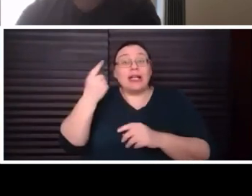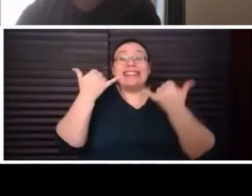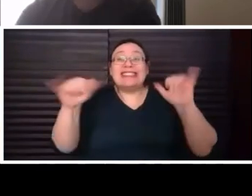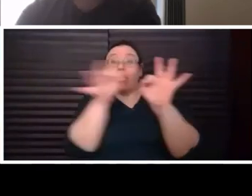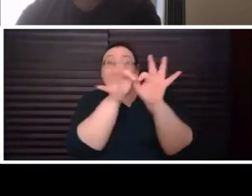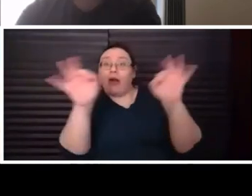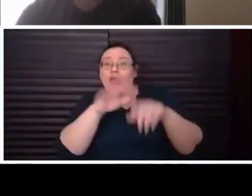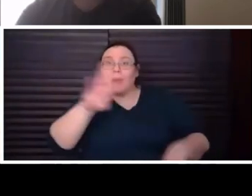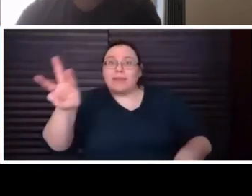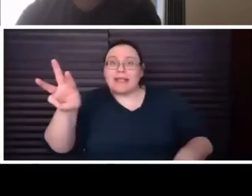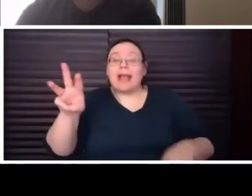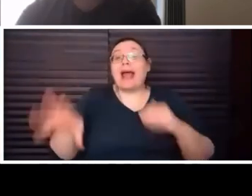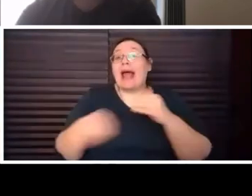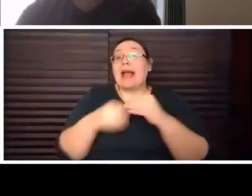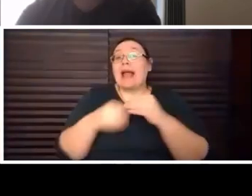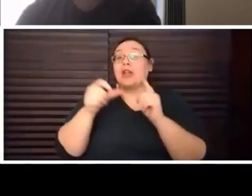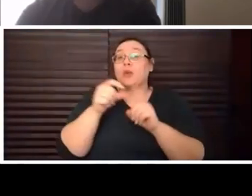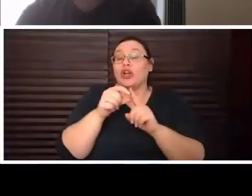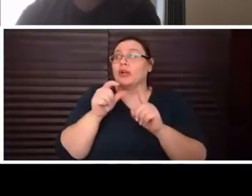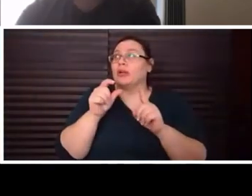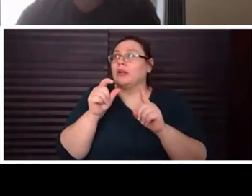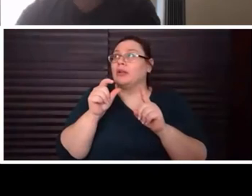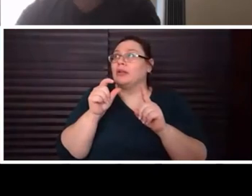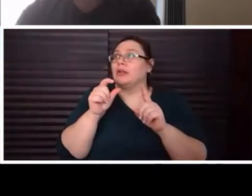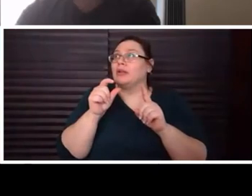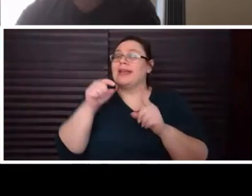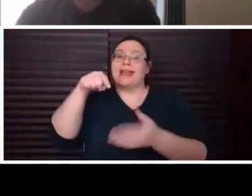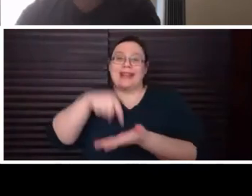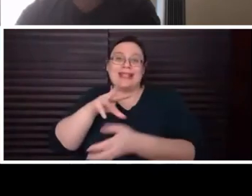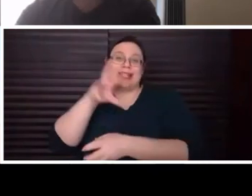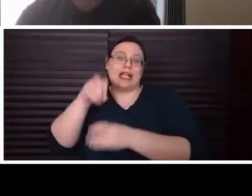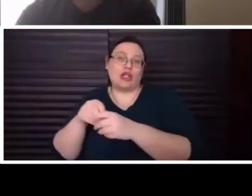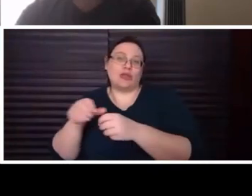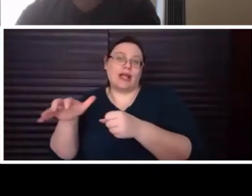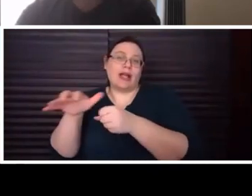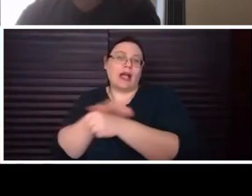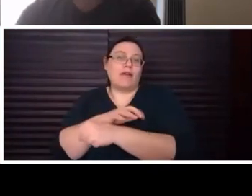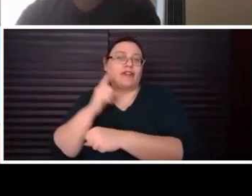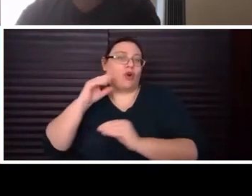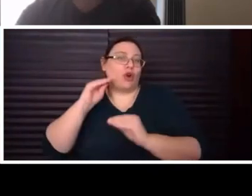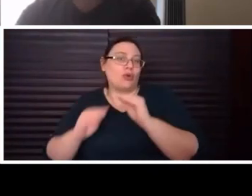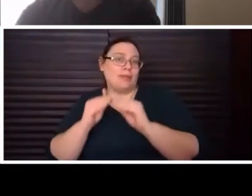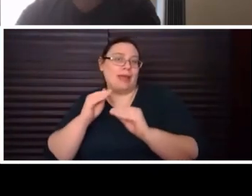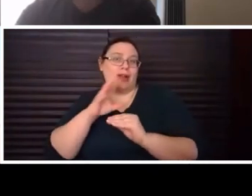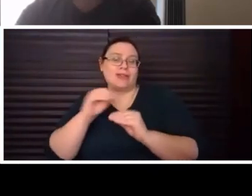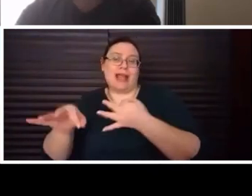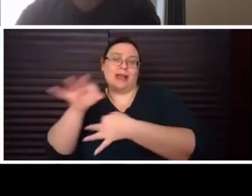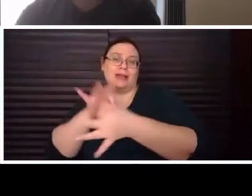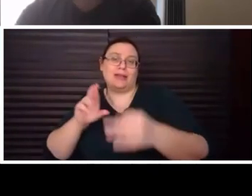just added the words, this includes coverage for repairs and